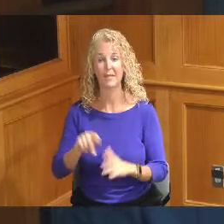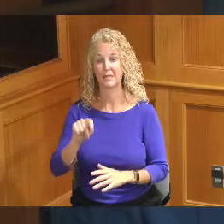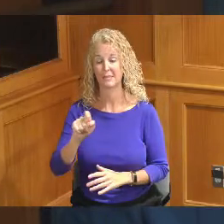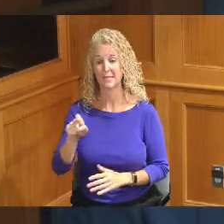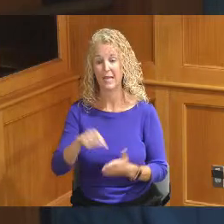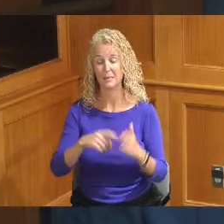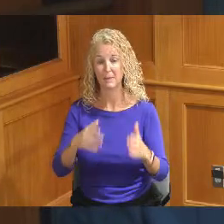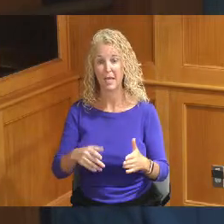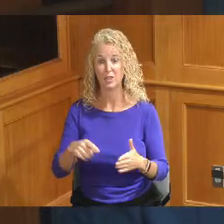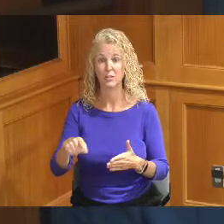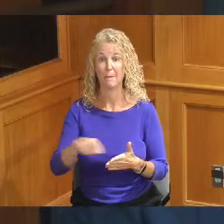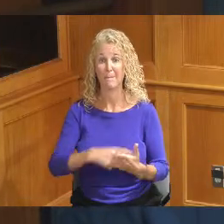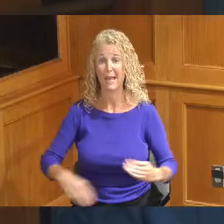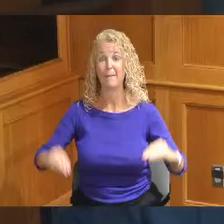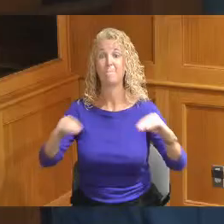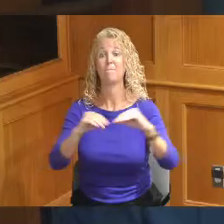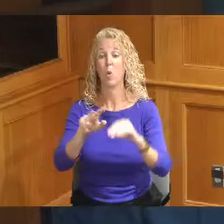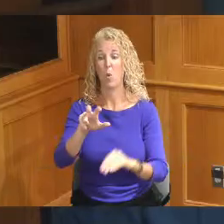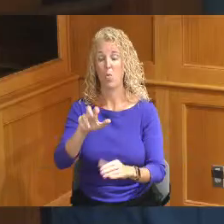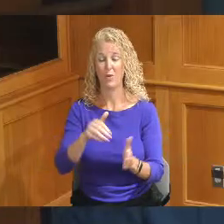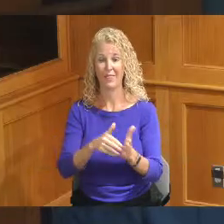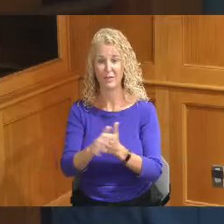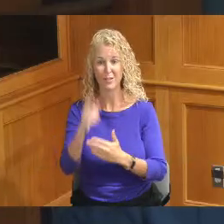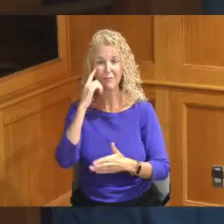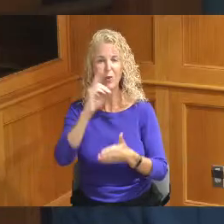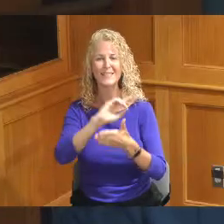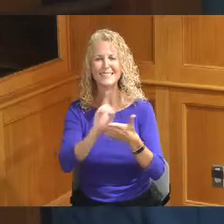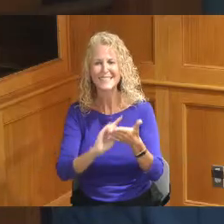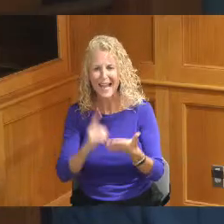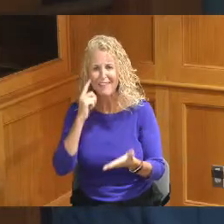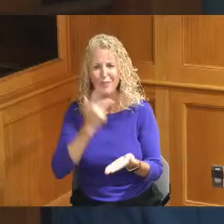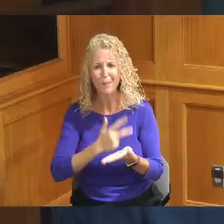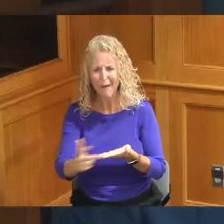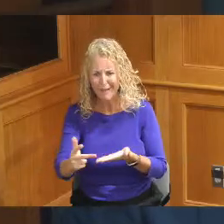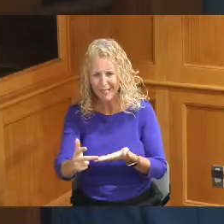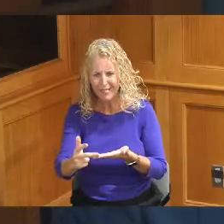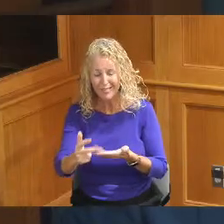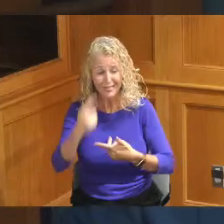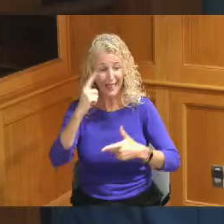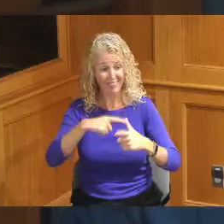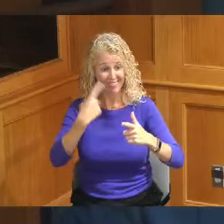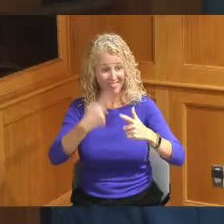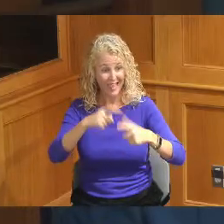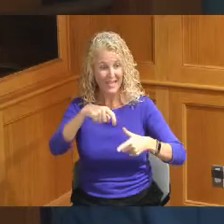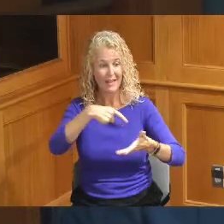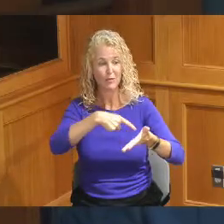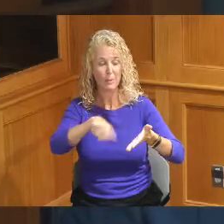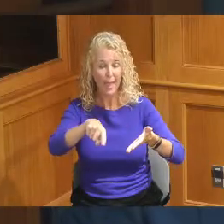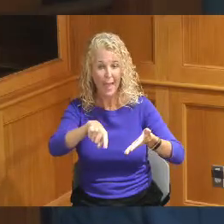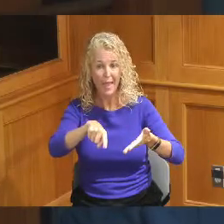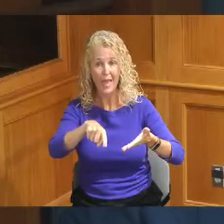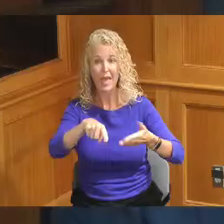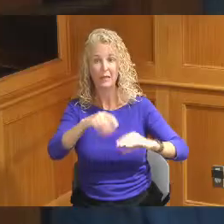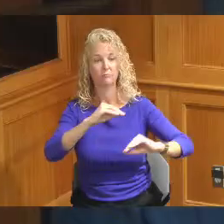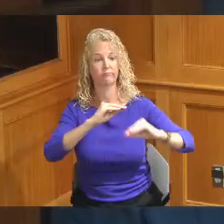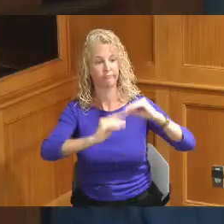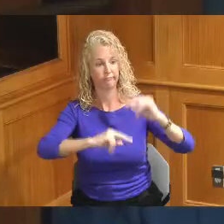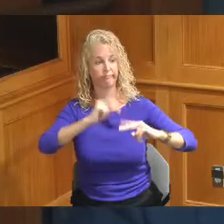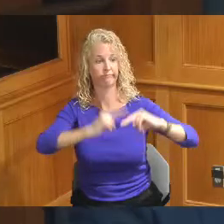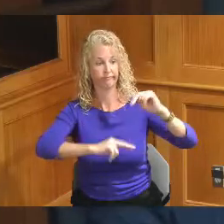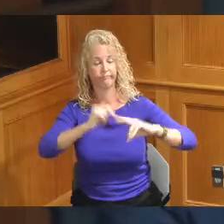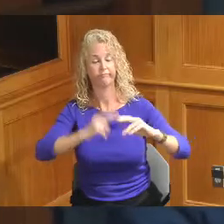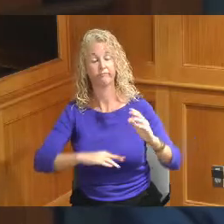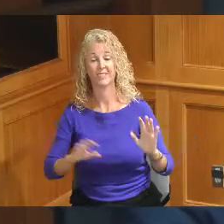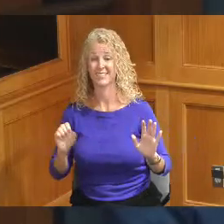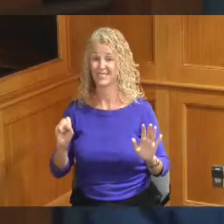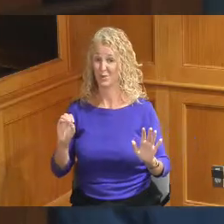$300,000 just for a design. Then after you get the design, then you've got to pay for it. And I just want to